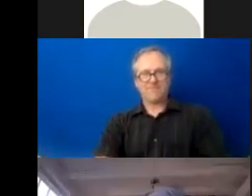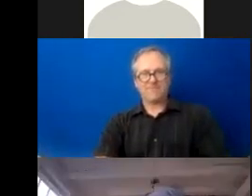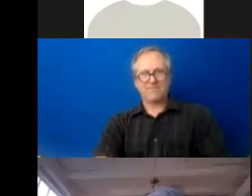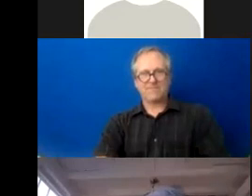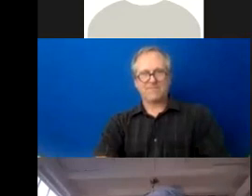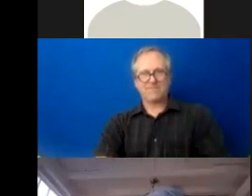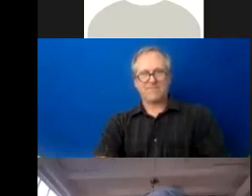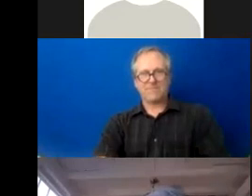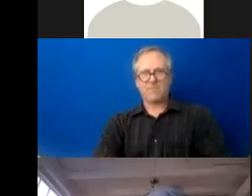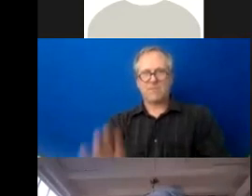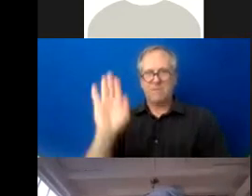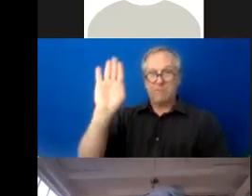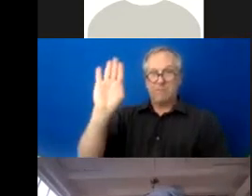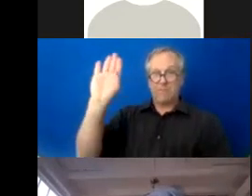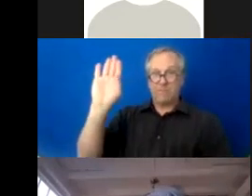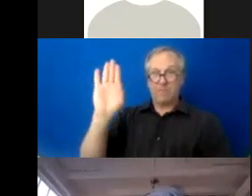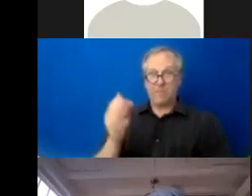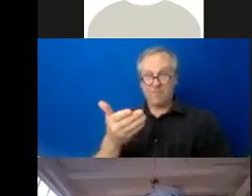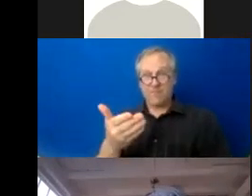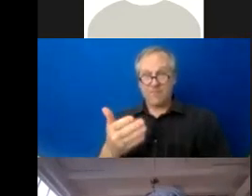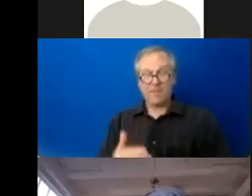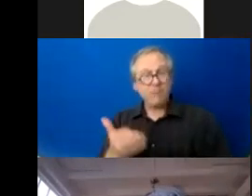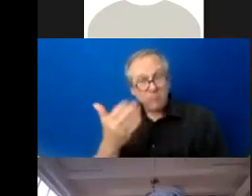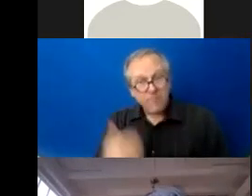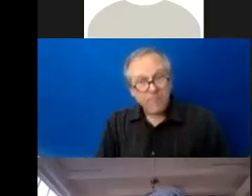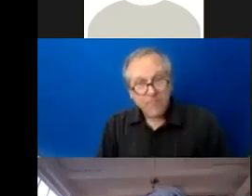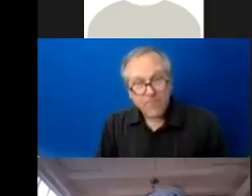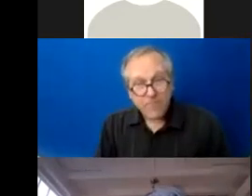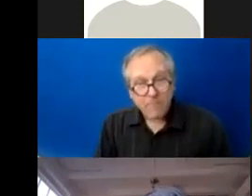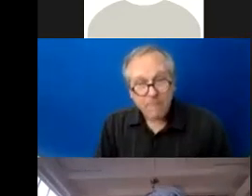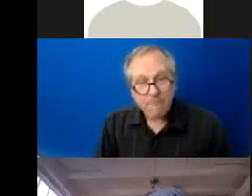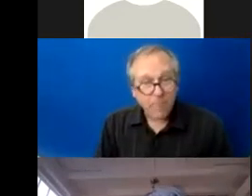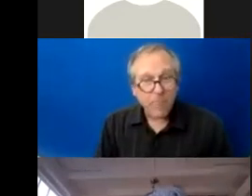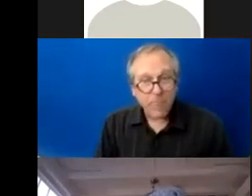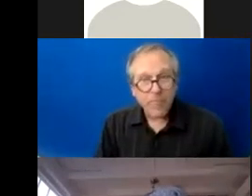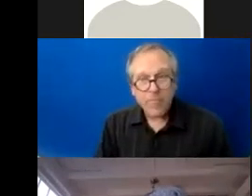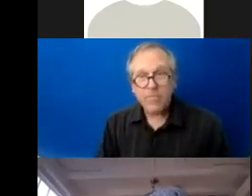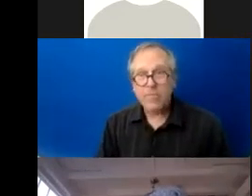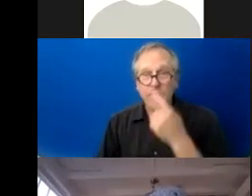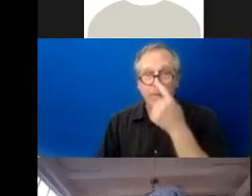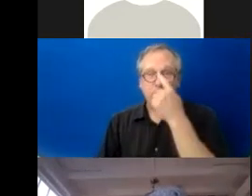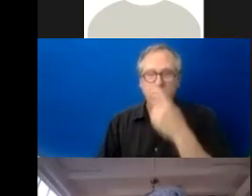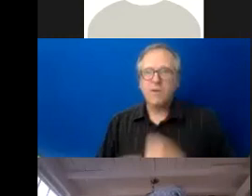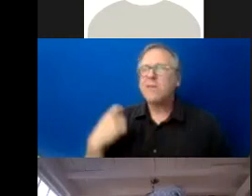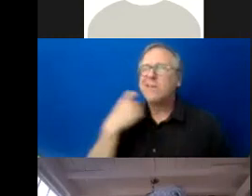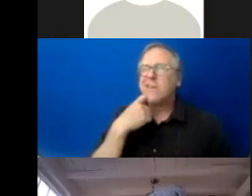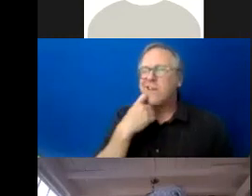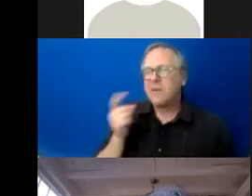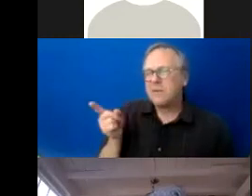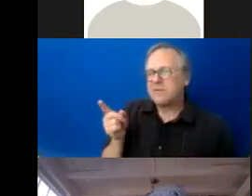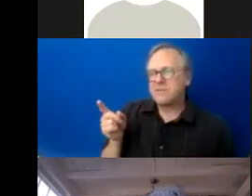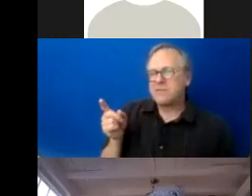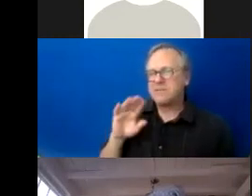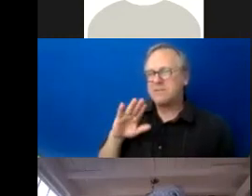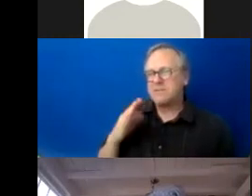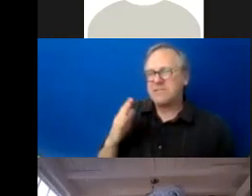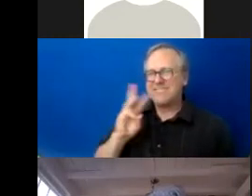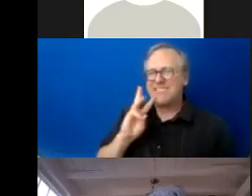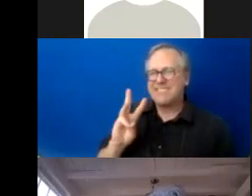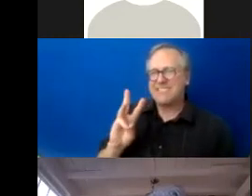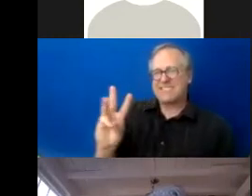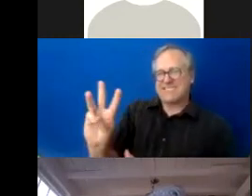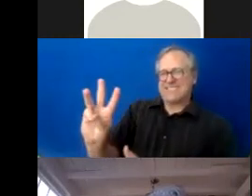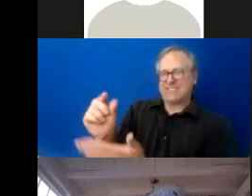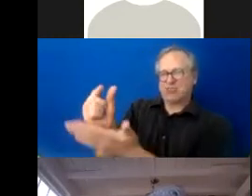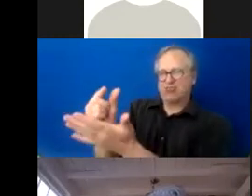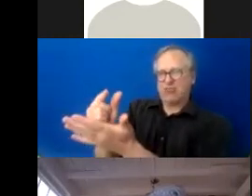I have a question. Yeah. I have a recently turned 12-year-old, currently 6th grade. And